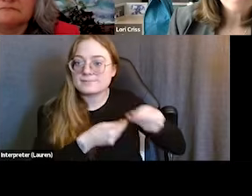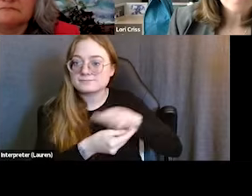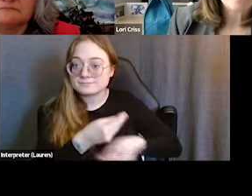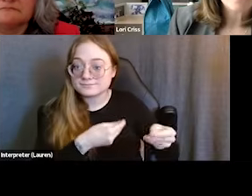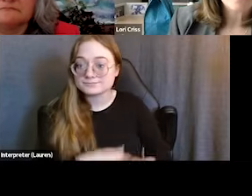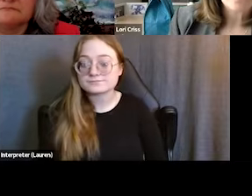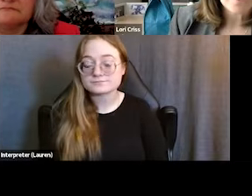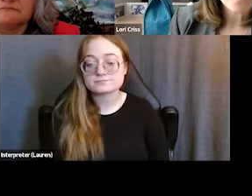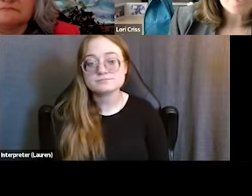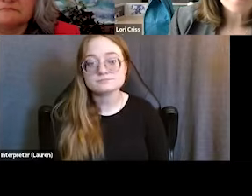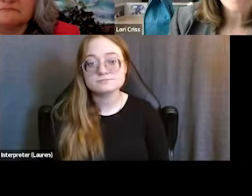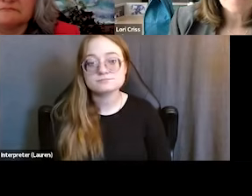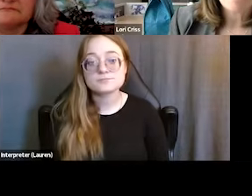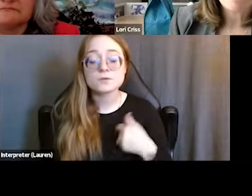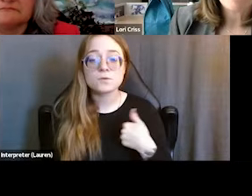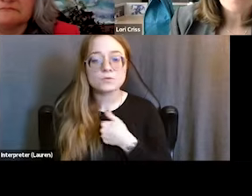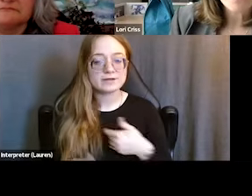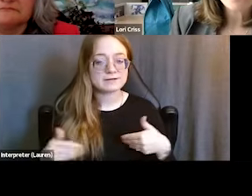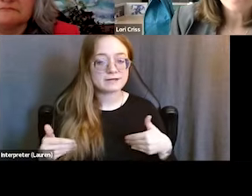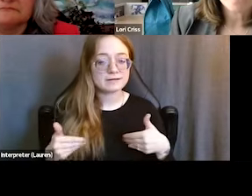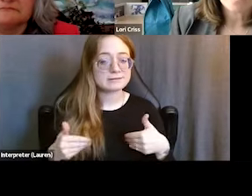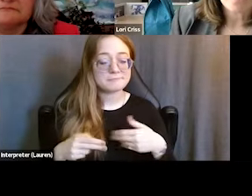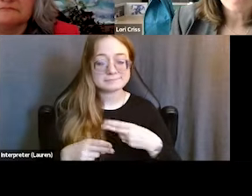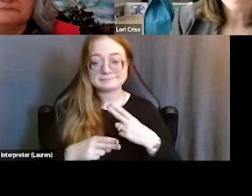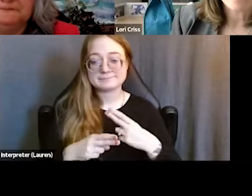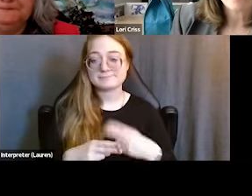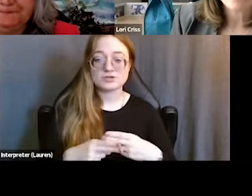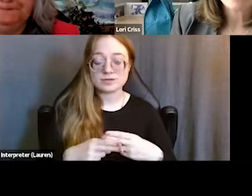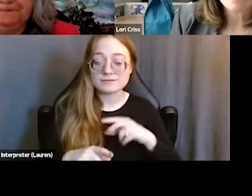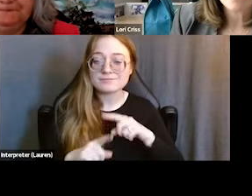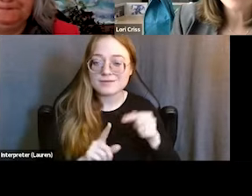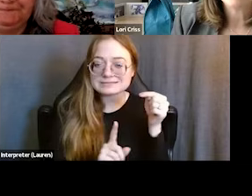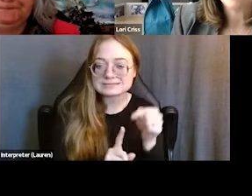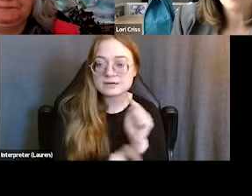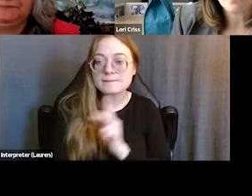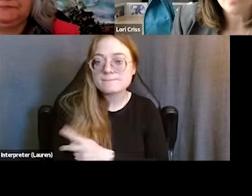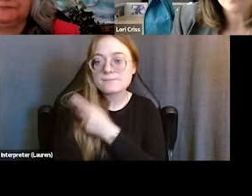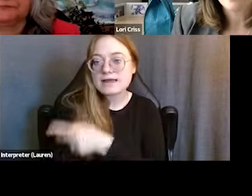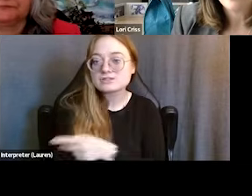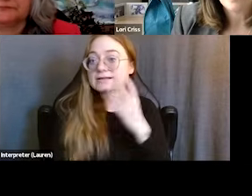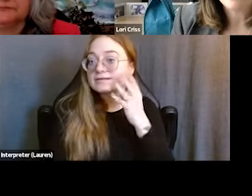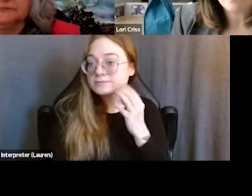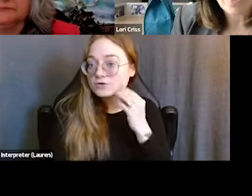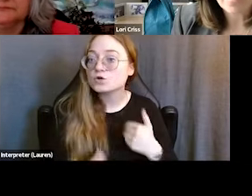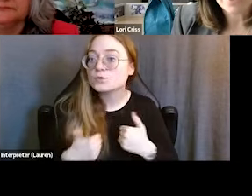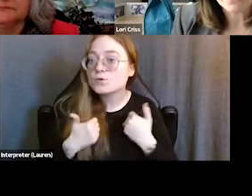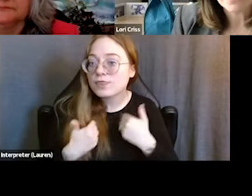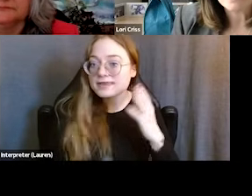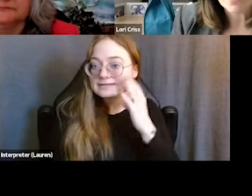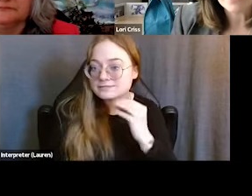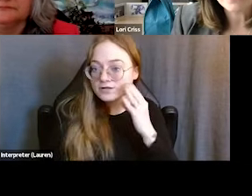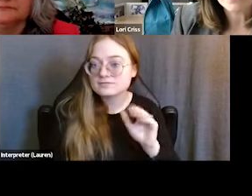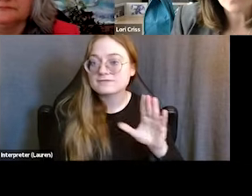it in a direct way, but that patient experience, the experience of the youth and the